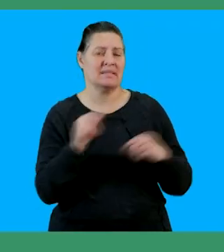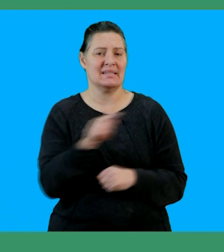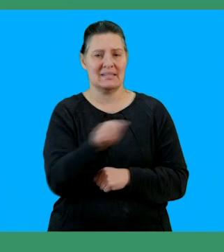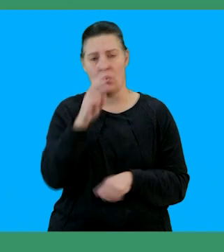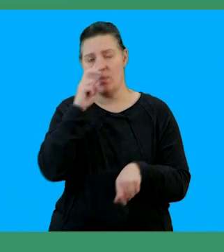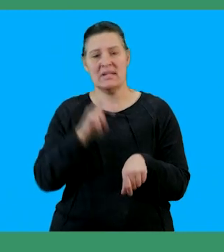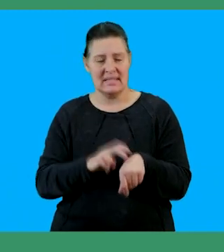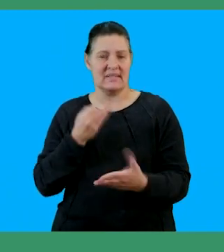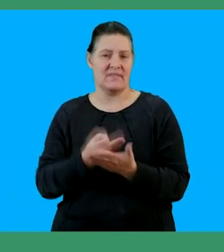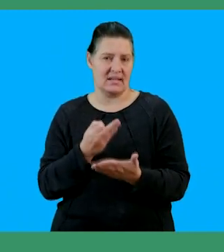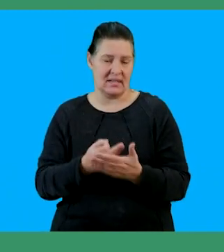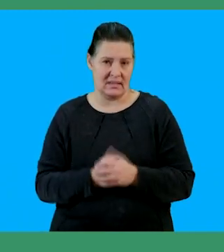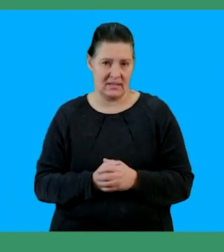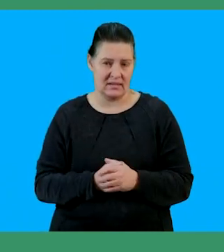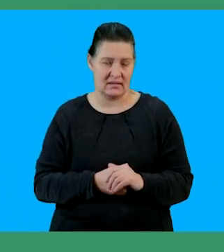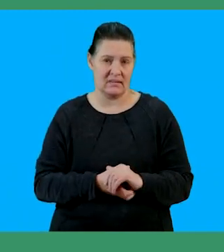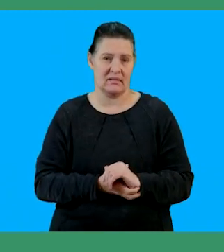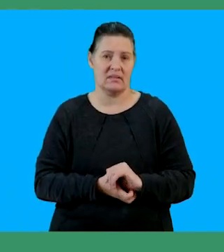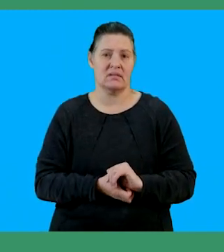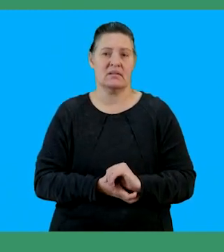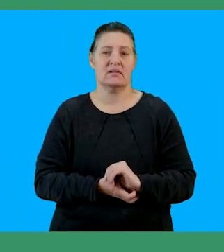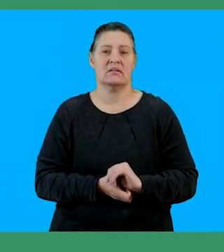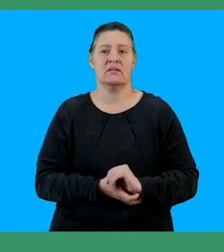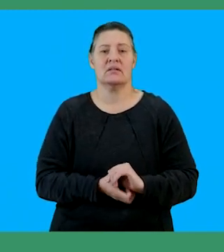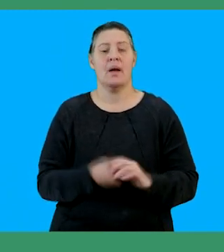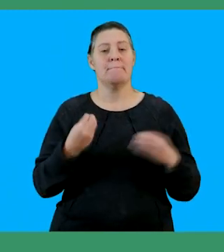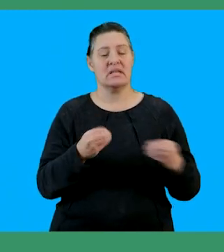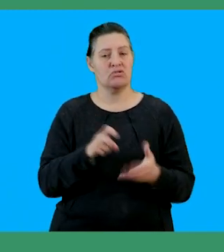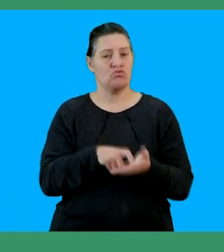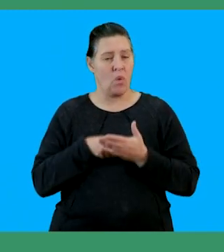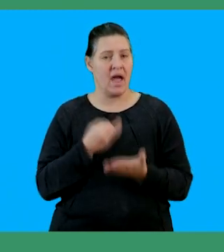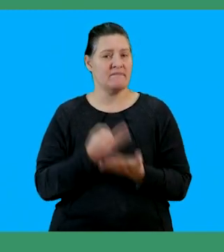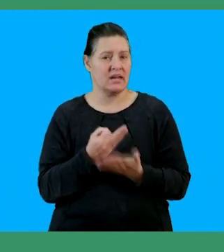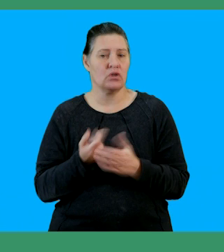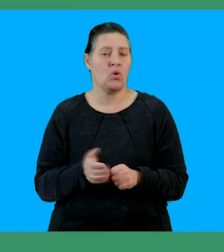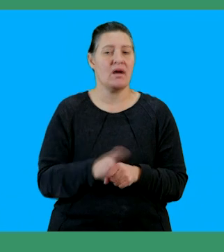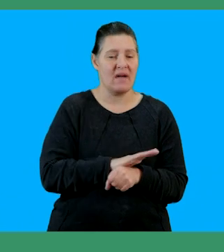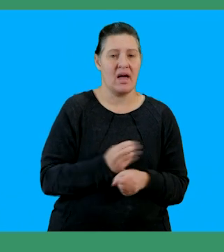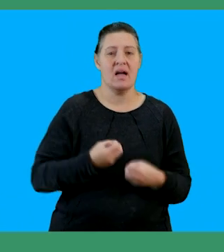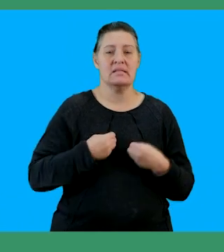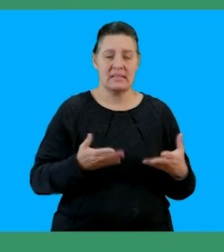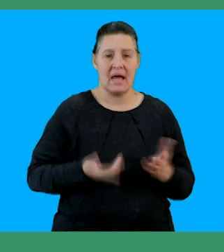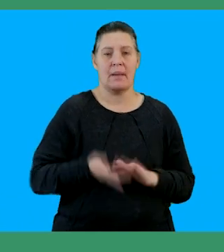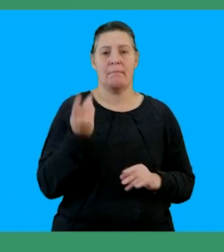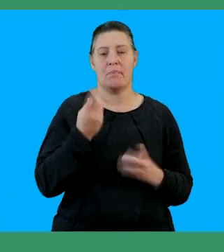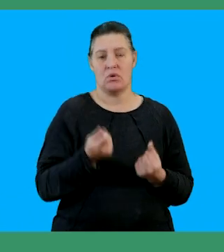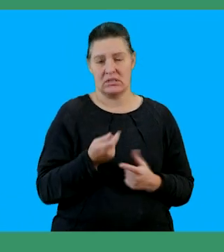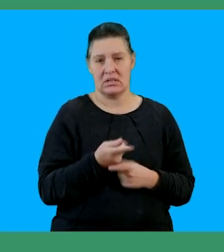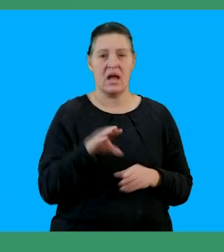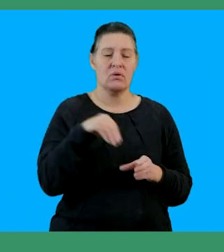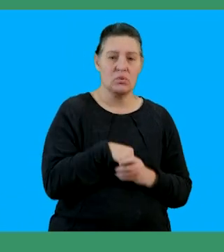businesses need funding. So businesses require funding to cover startup costs,